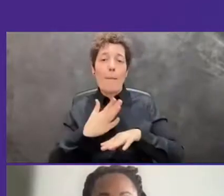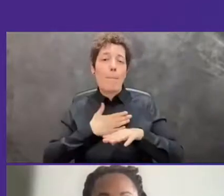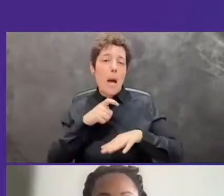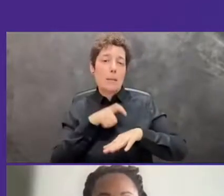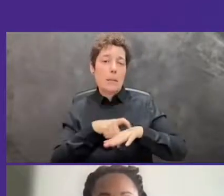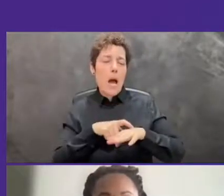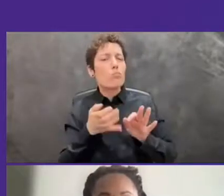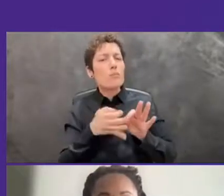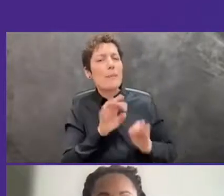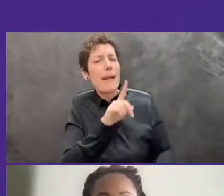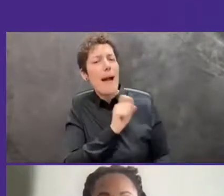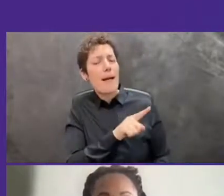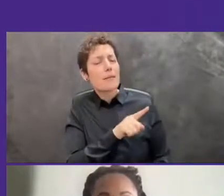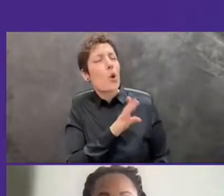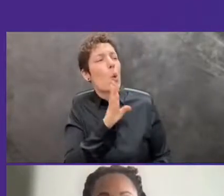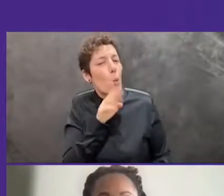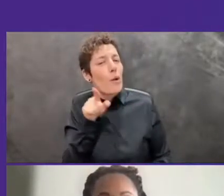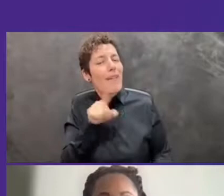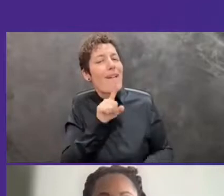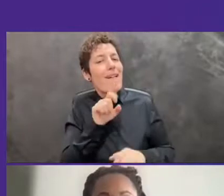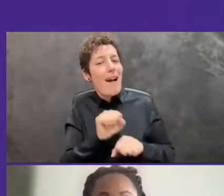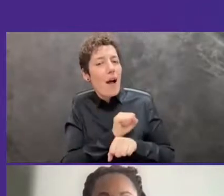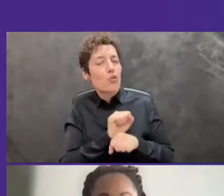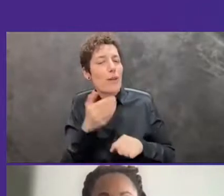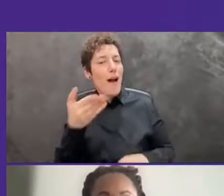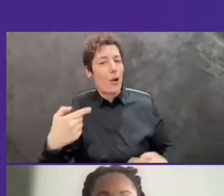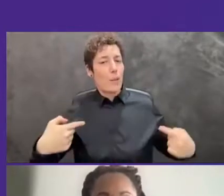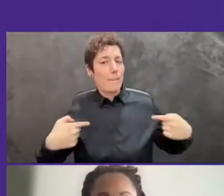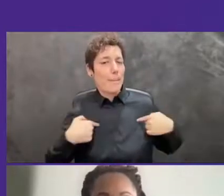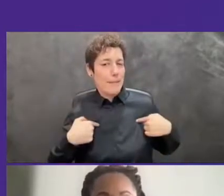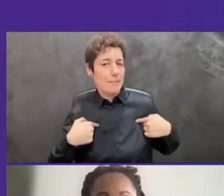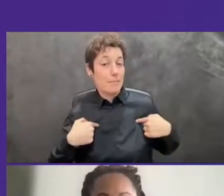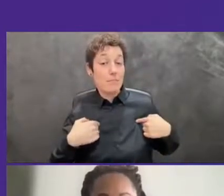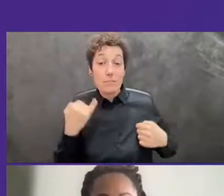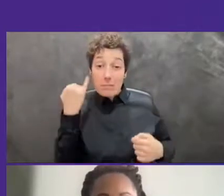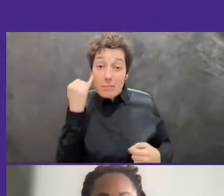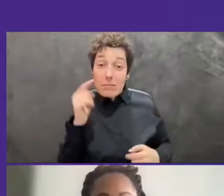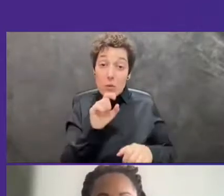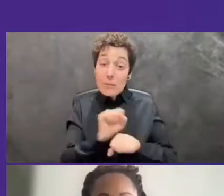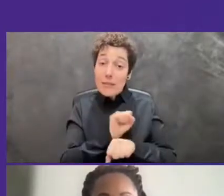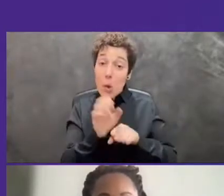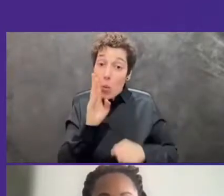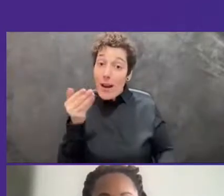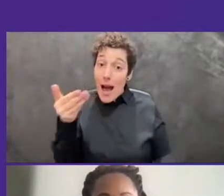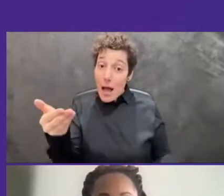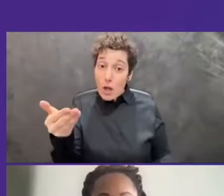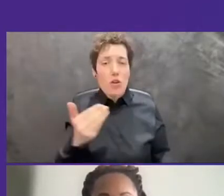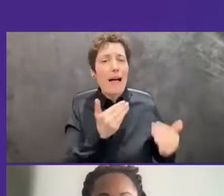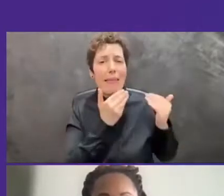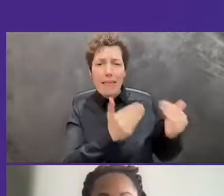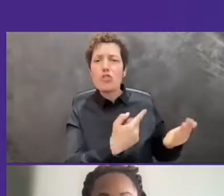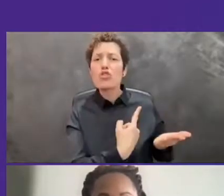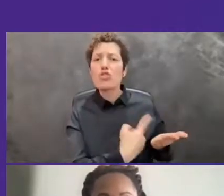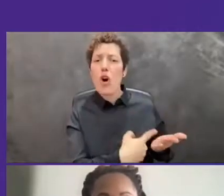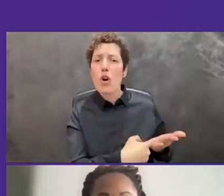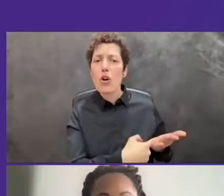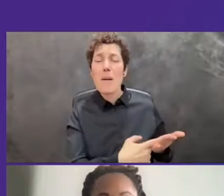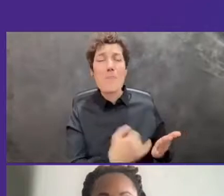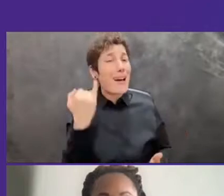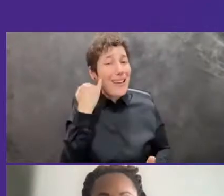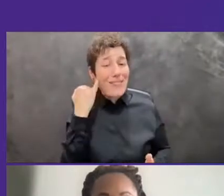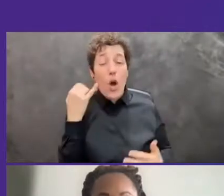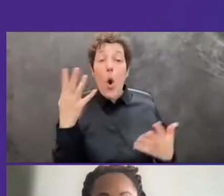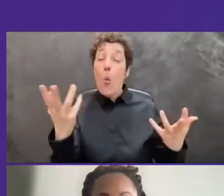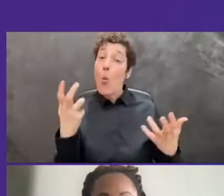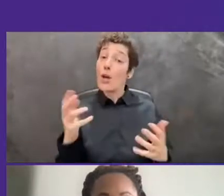they actually hire me? Because if they would, I'd love to have the conversation. But if they would